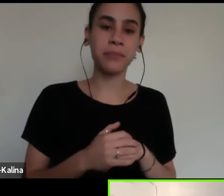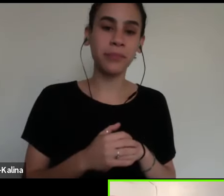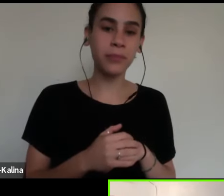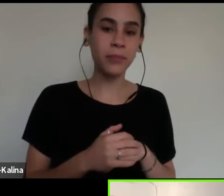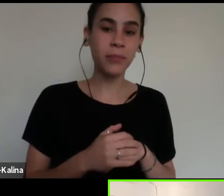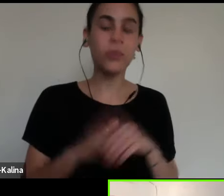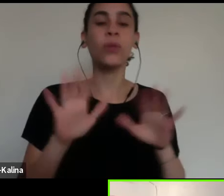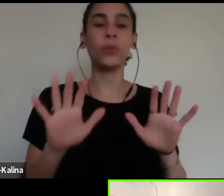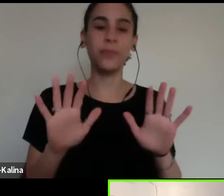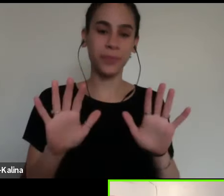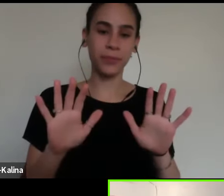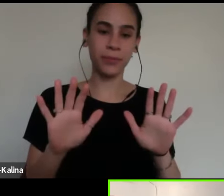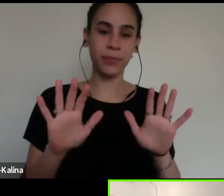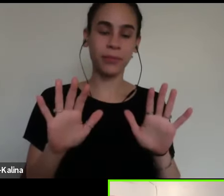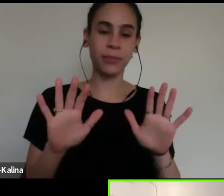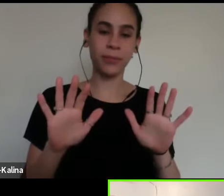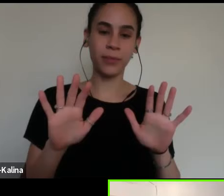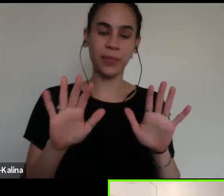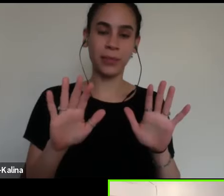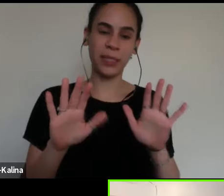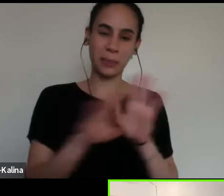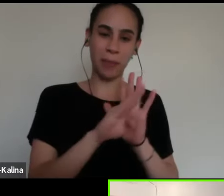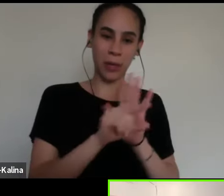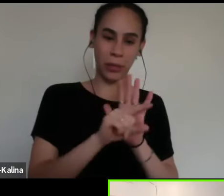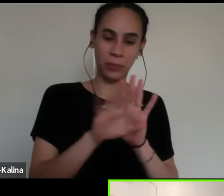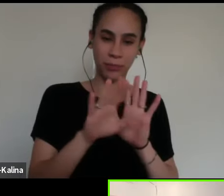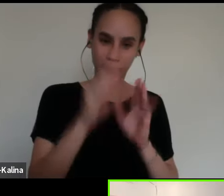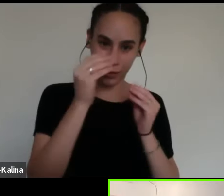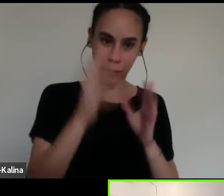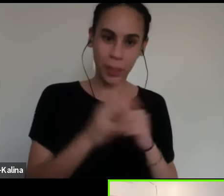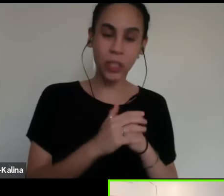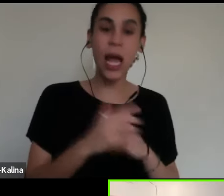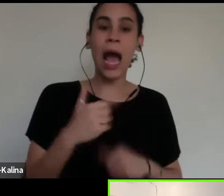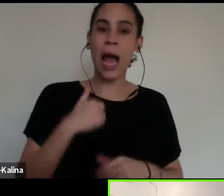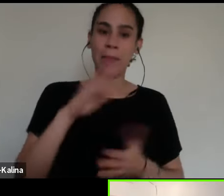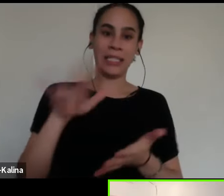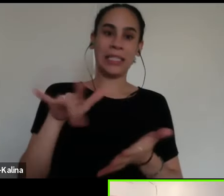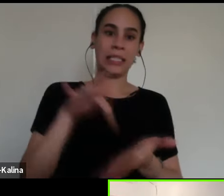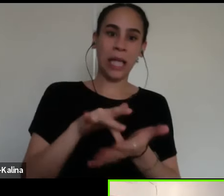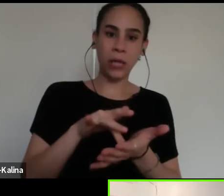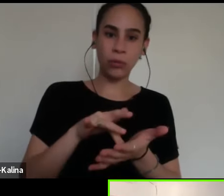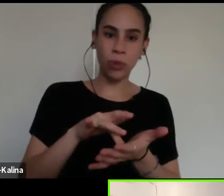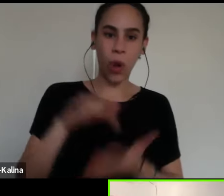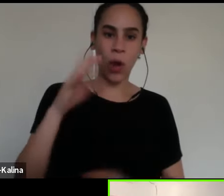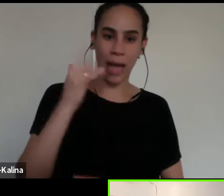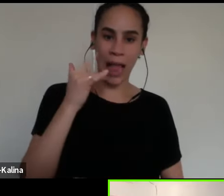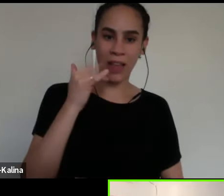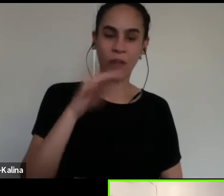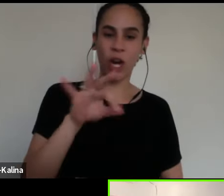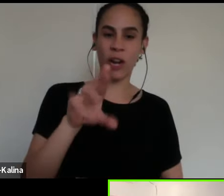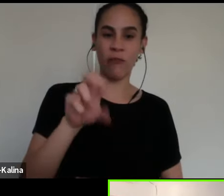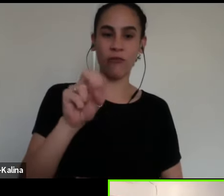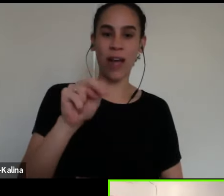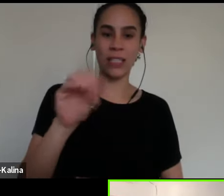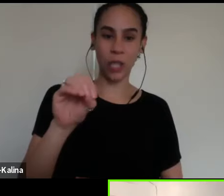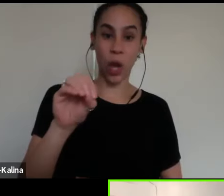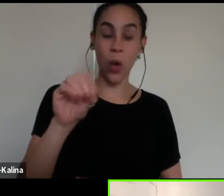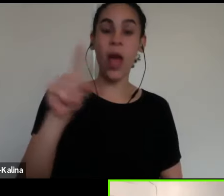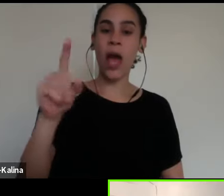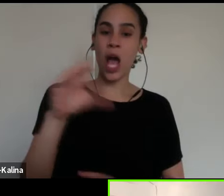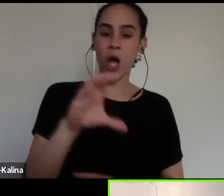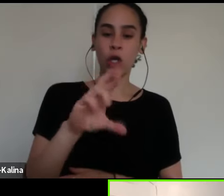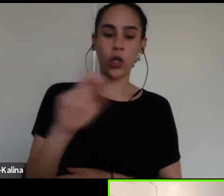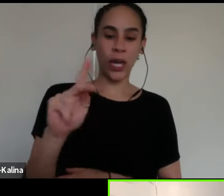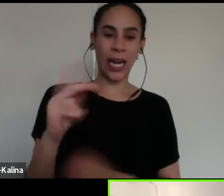well, so for context, I sit right in the heart of California, right in the Central Valley in Fresno, California. And the Creek Fire, if you're